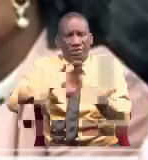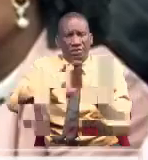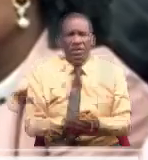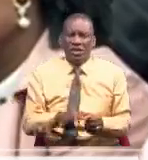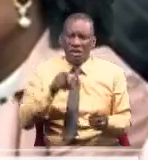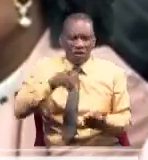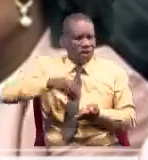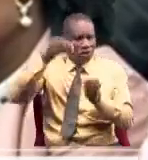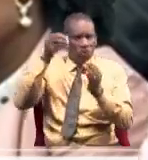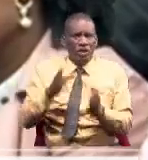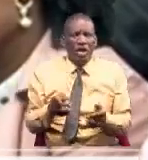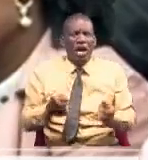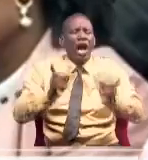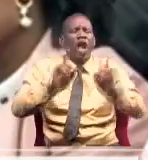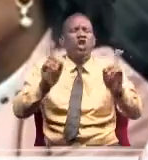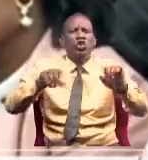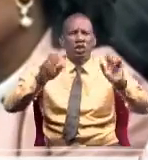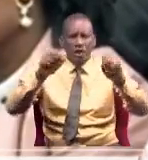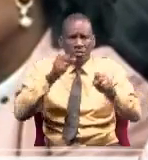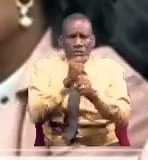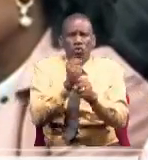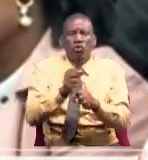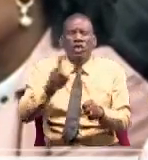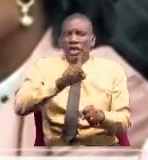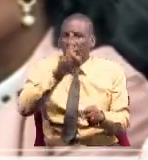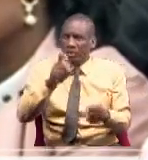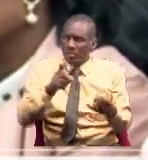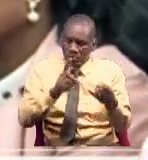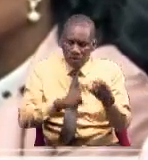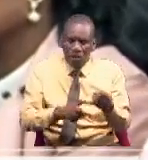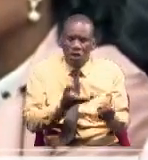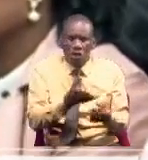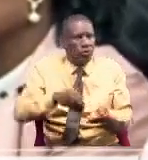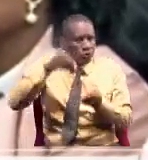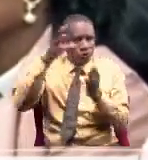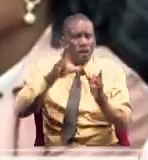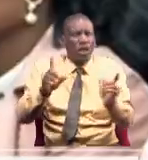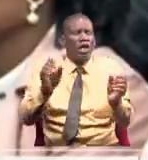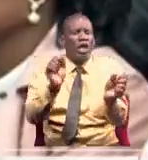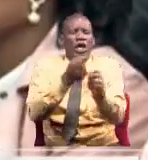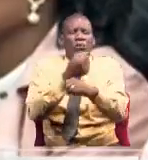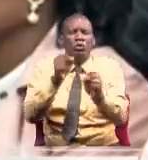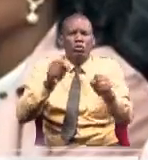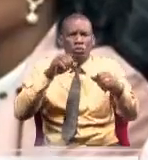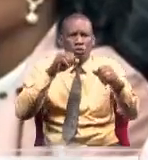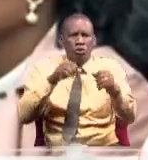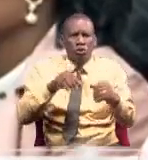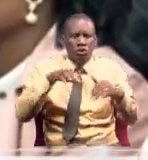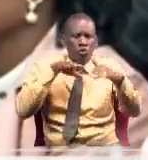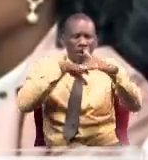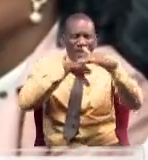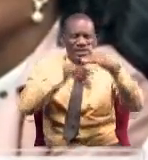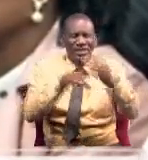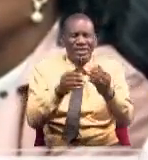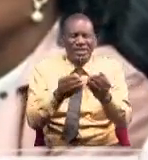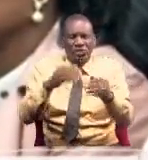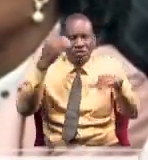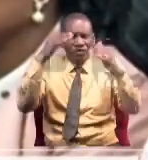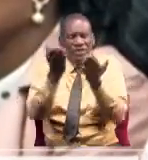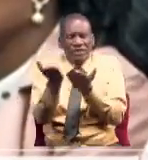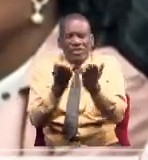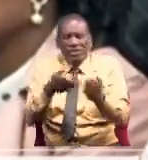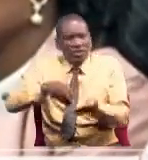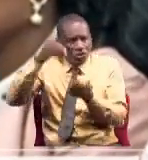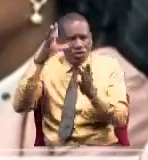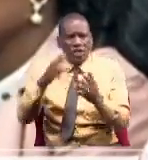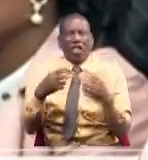these students are not able to do their exams. These students cannot access the university services. These students